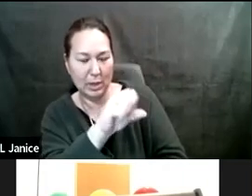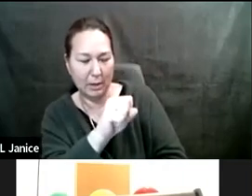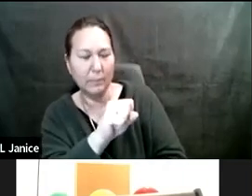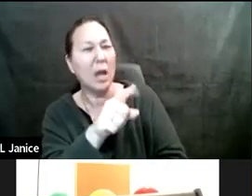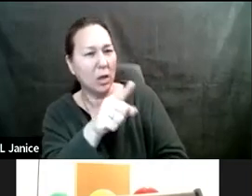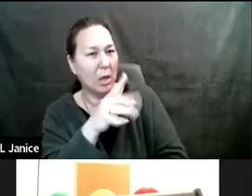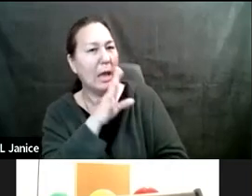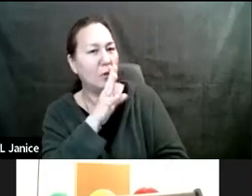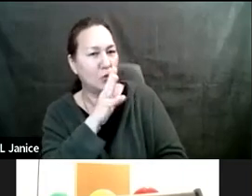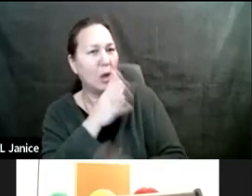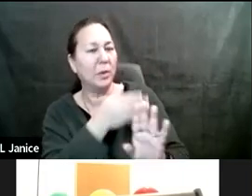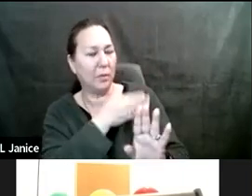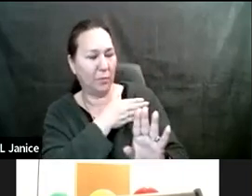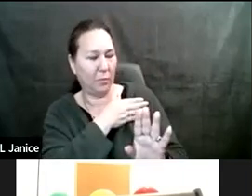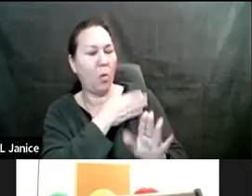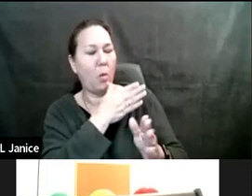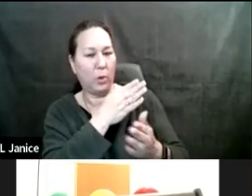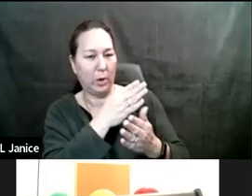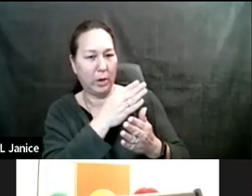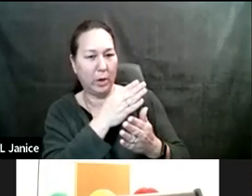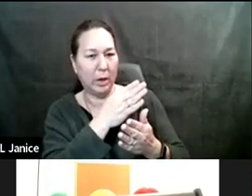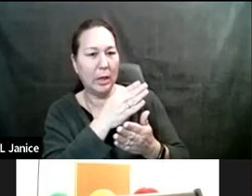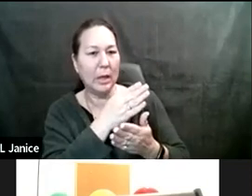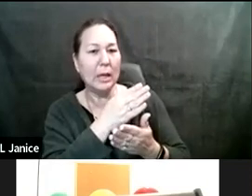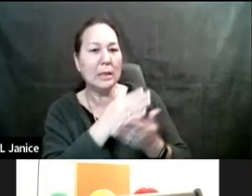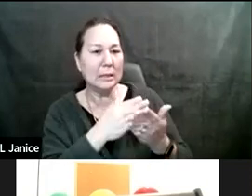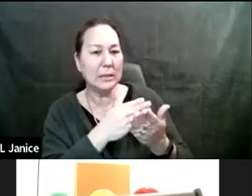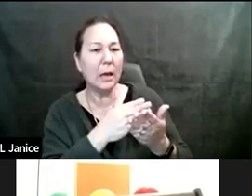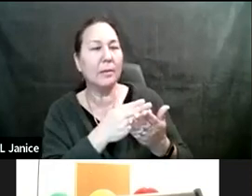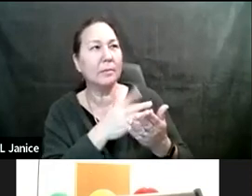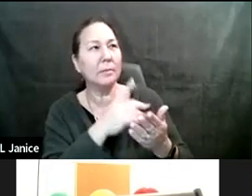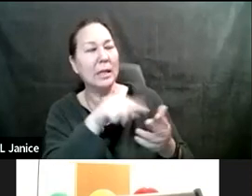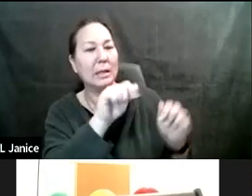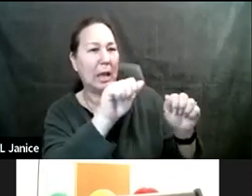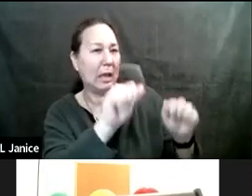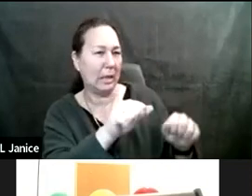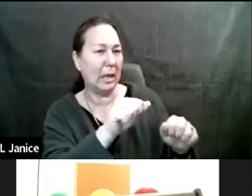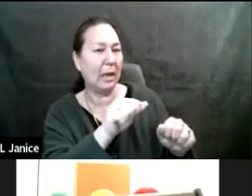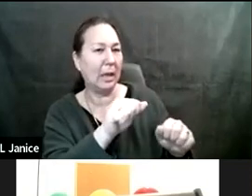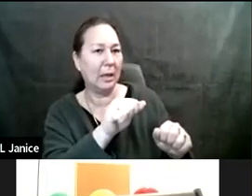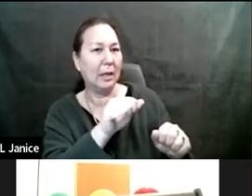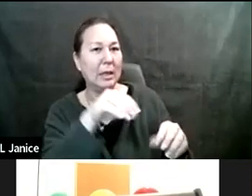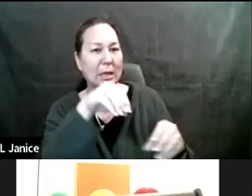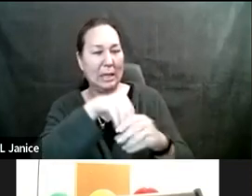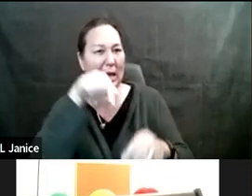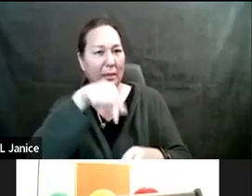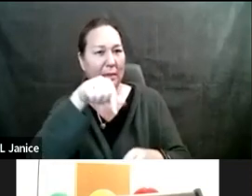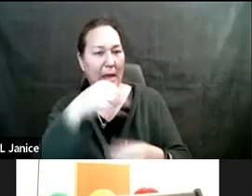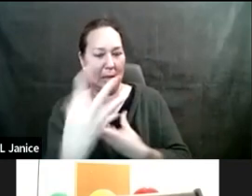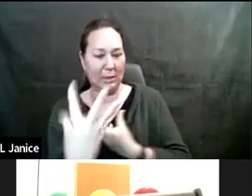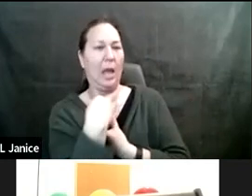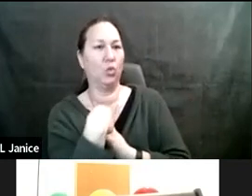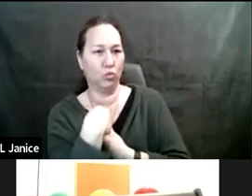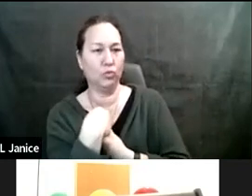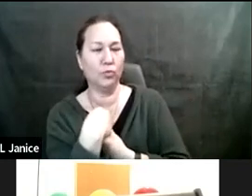superintendent Skipper yes that are eligible to be in this pilot inclusion if you would so